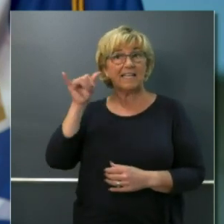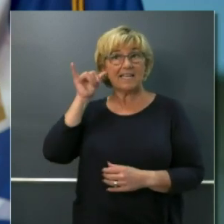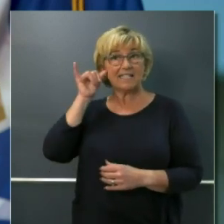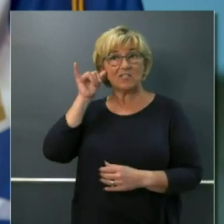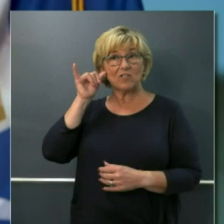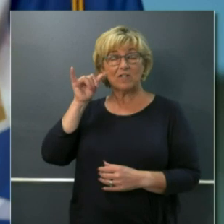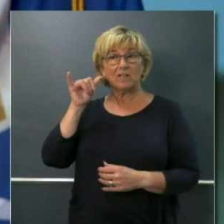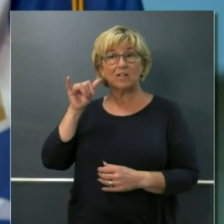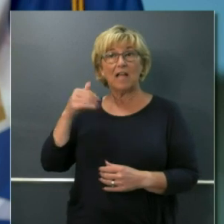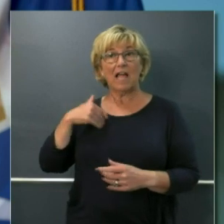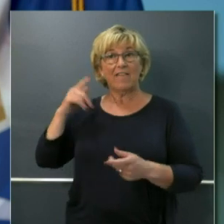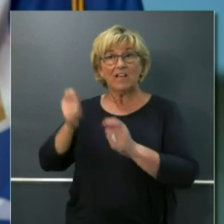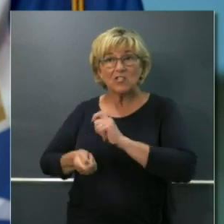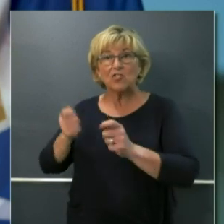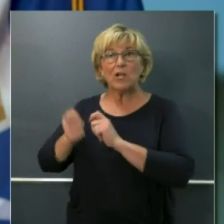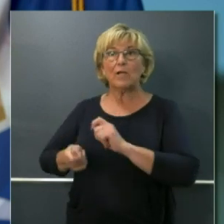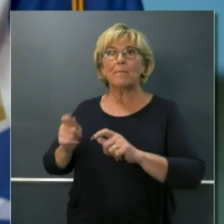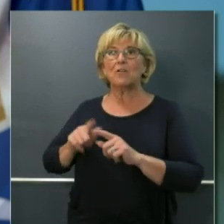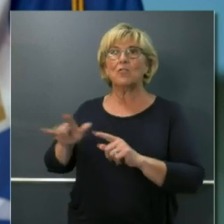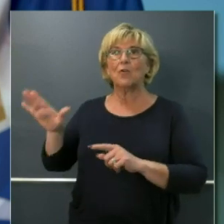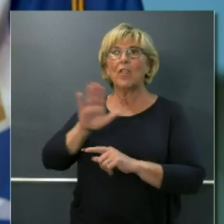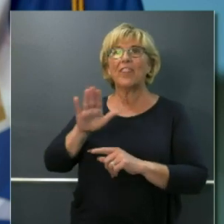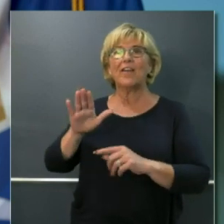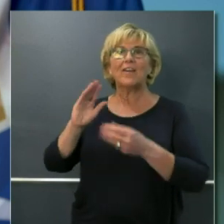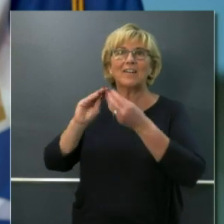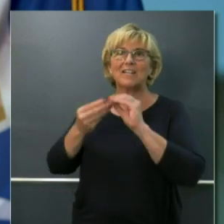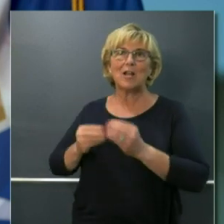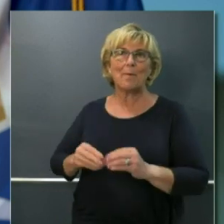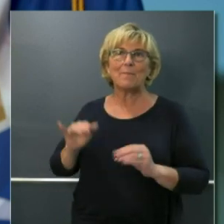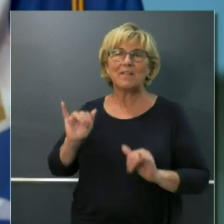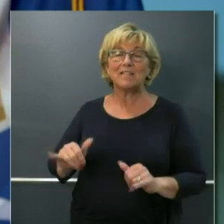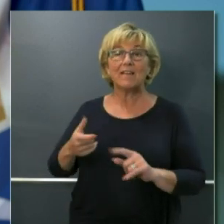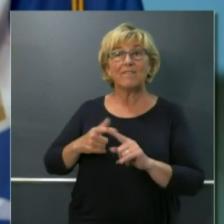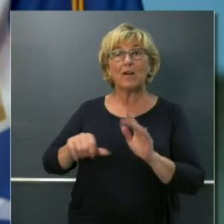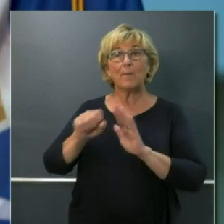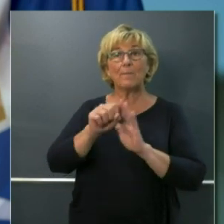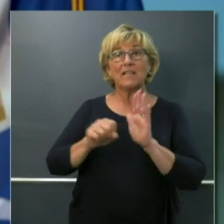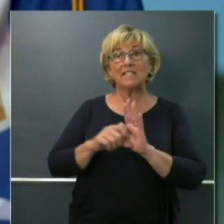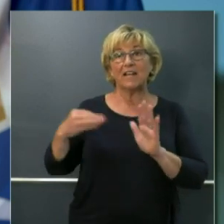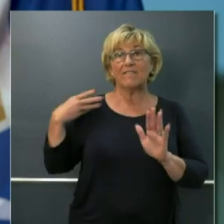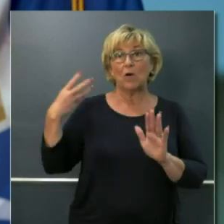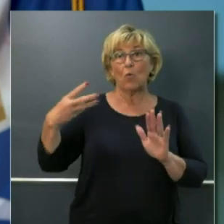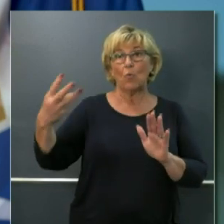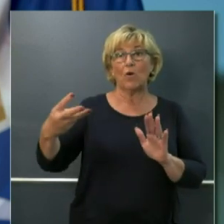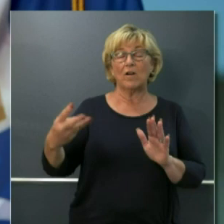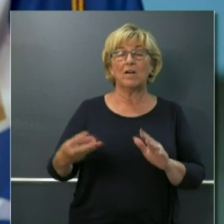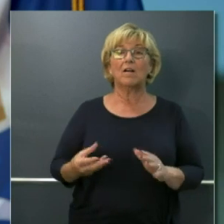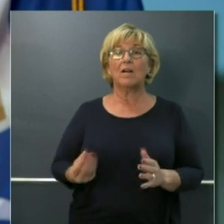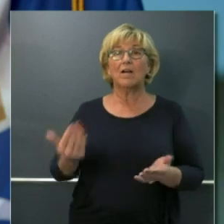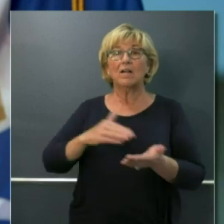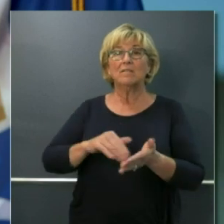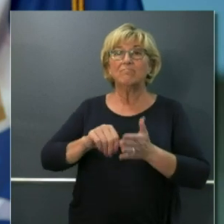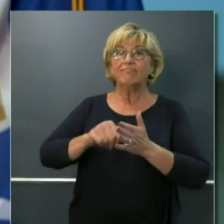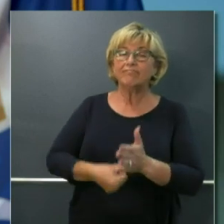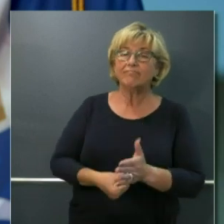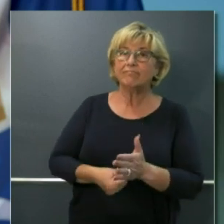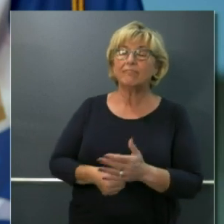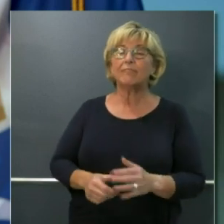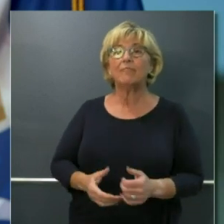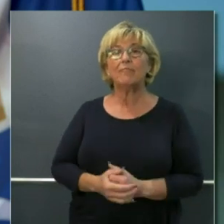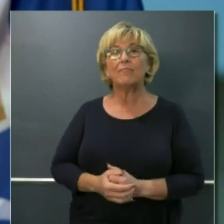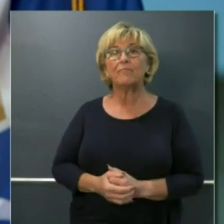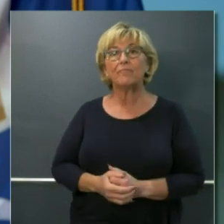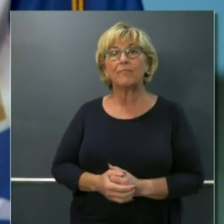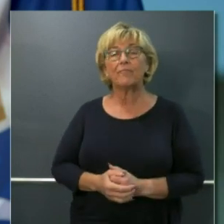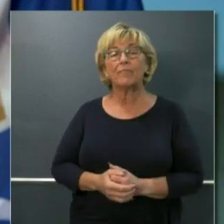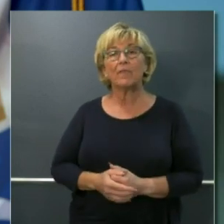out with an adjustment to their previous adjustment out of the state of Washington, only highlighting and reinforcing, frame your question. But